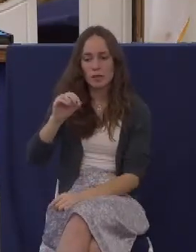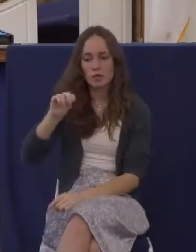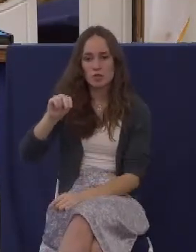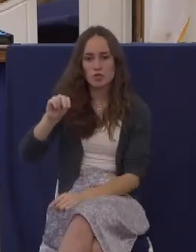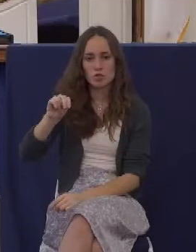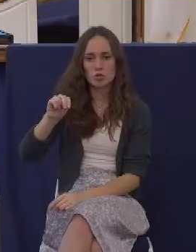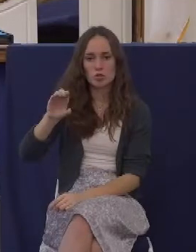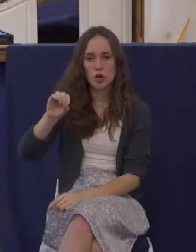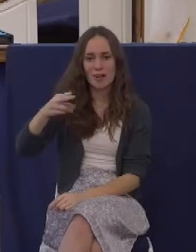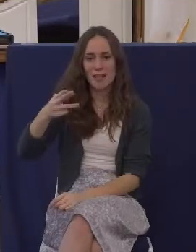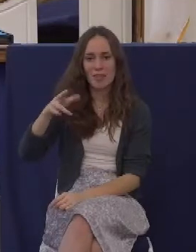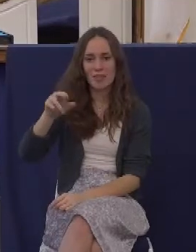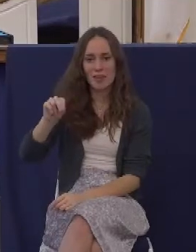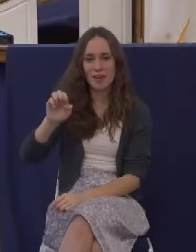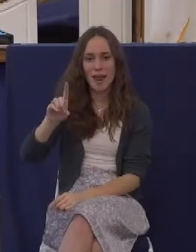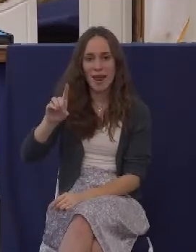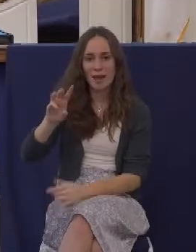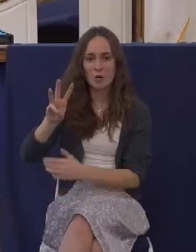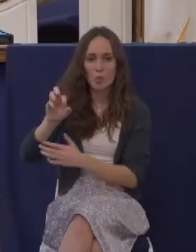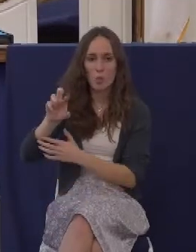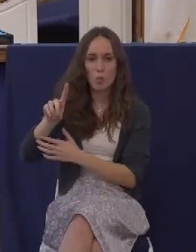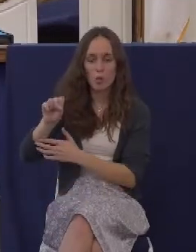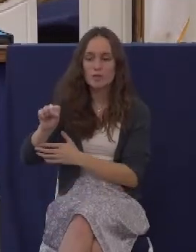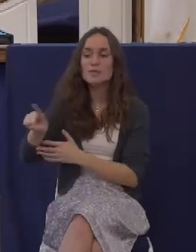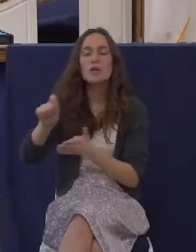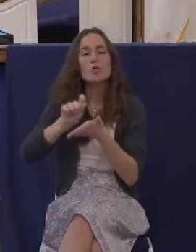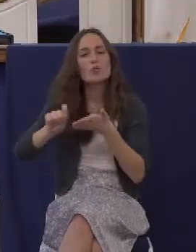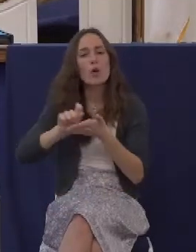the Hands of an Angry God, that sparked